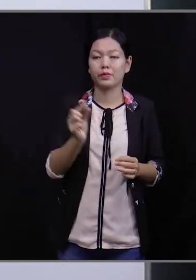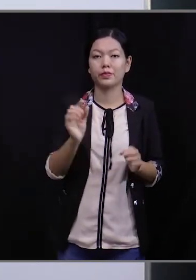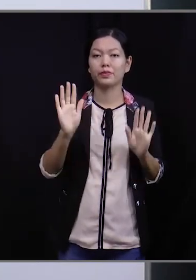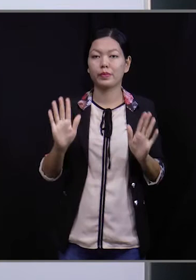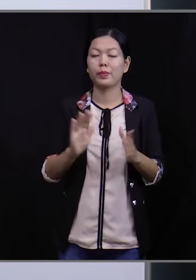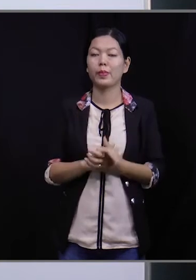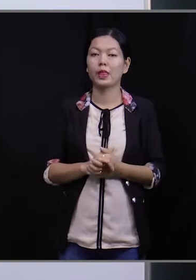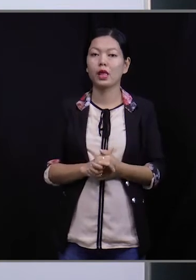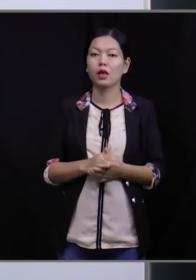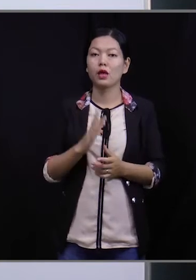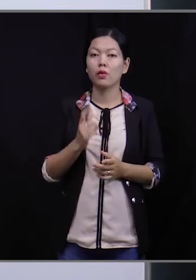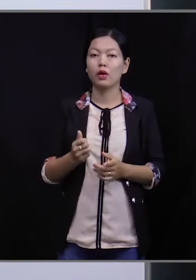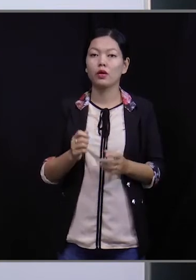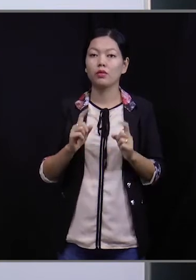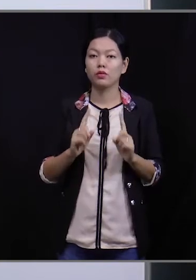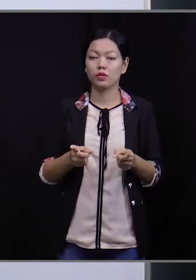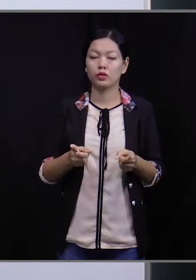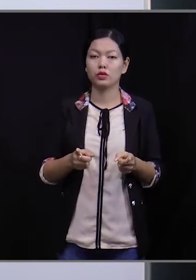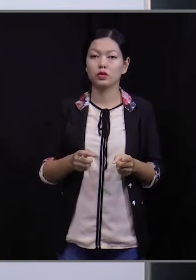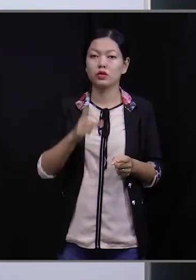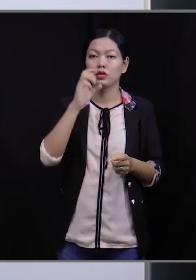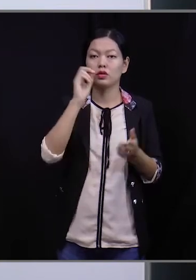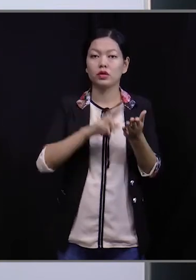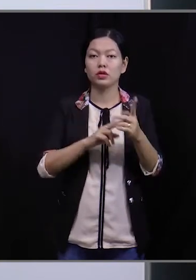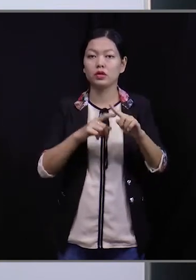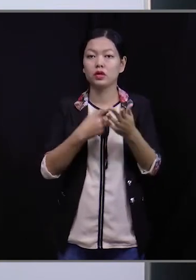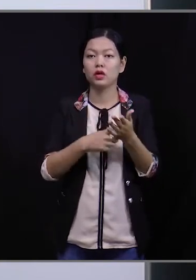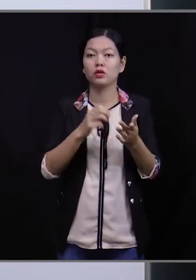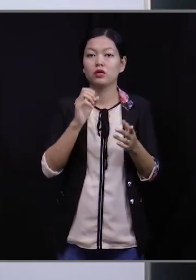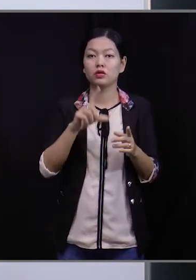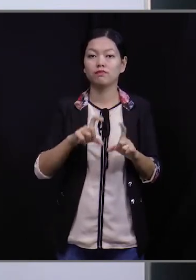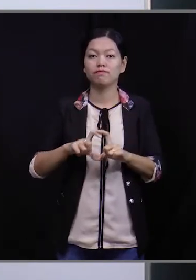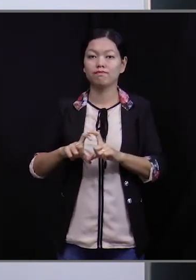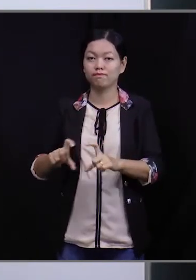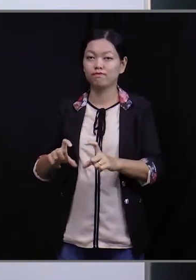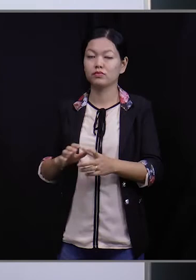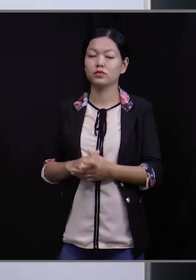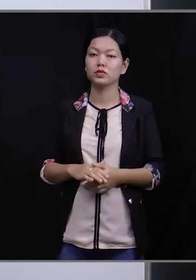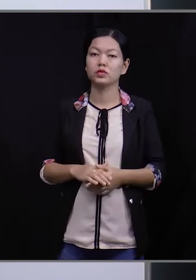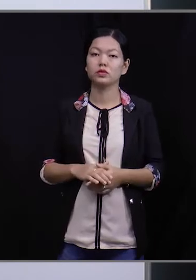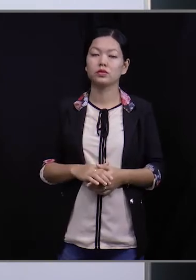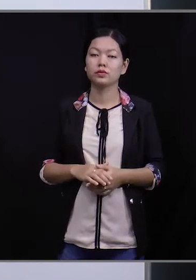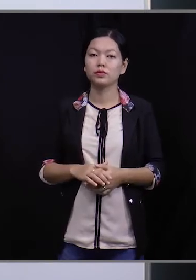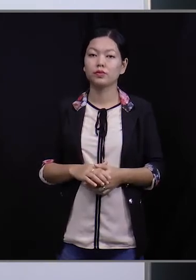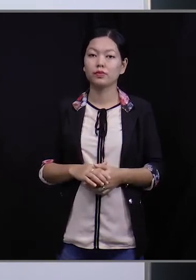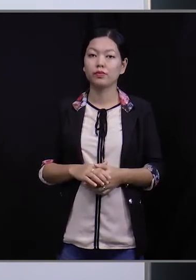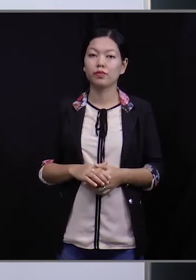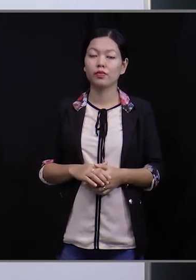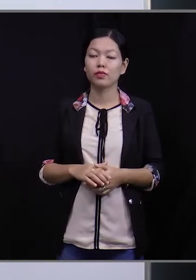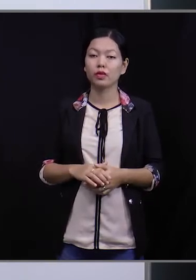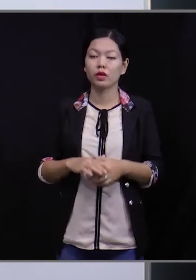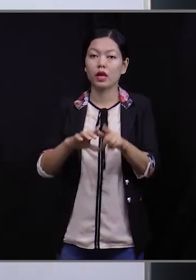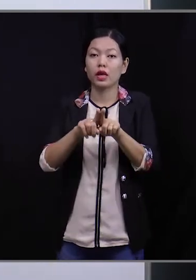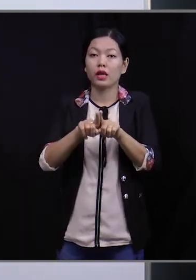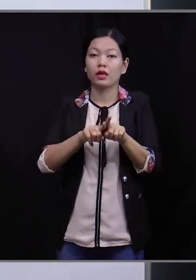the excess demand or deficient demand in the economy. So suppose